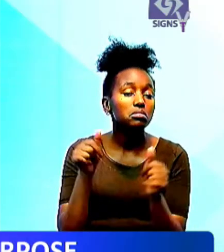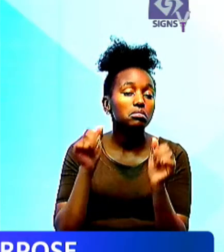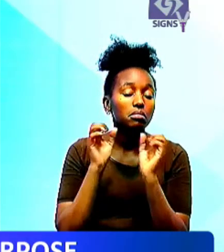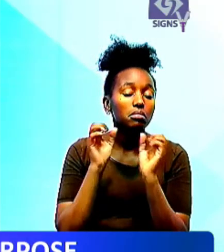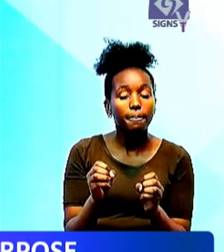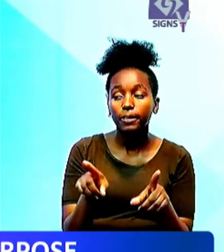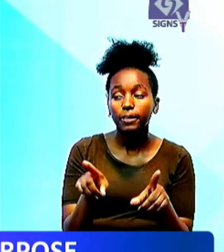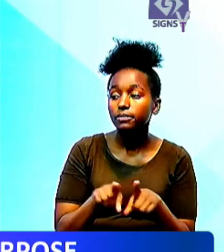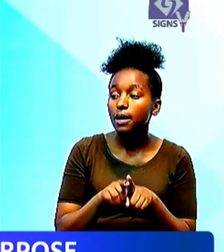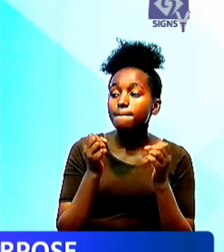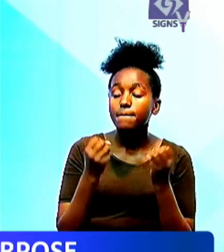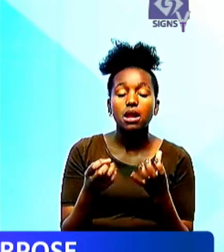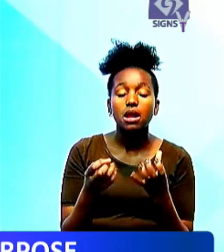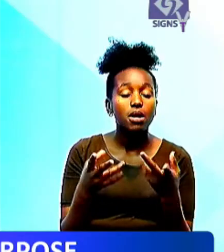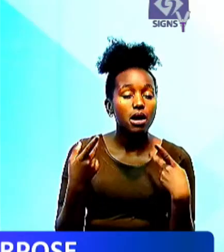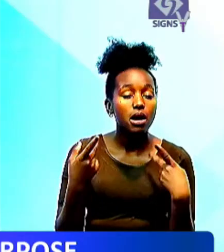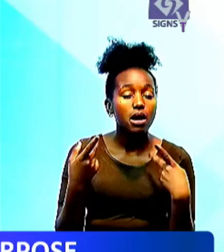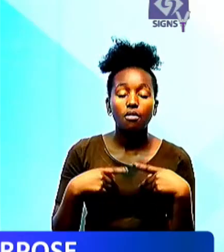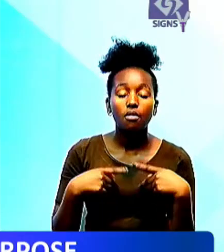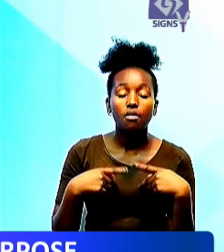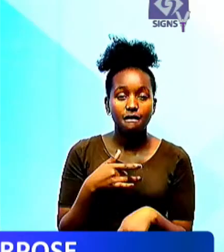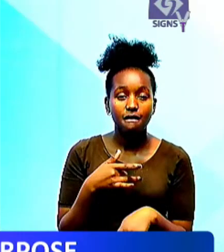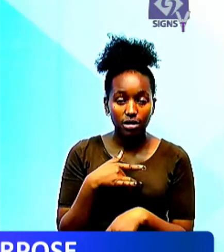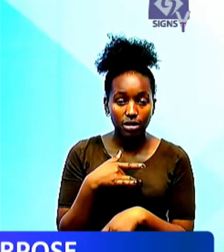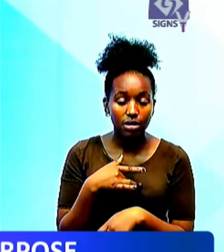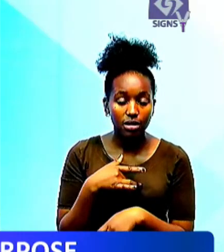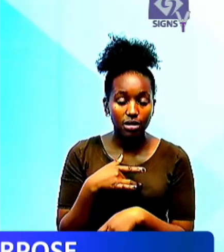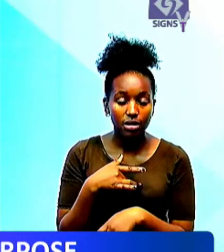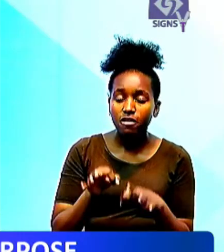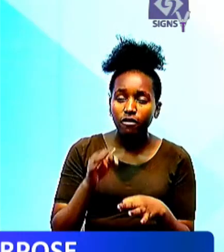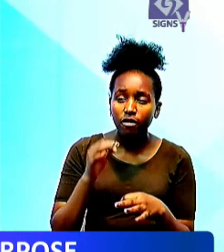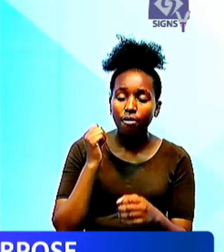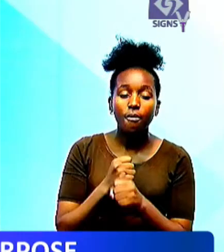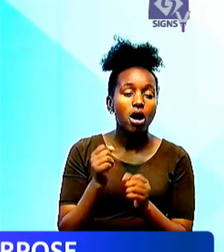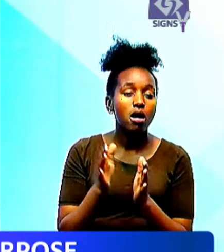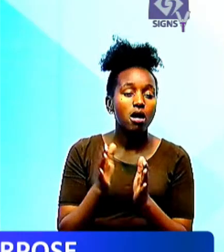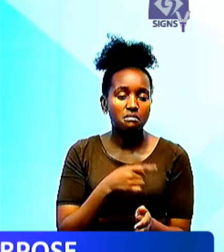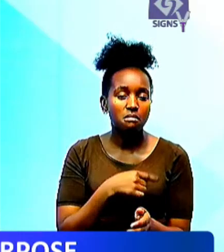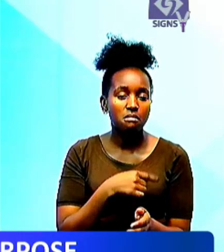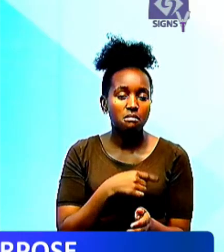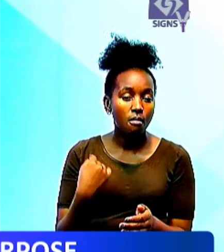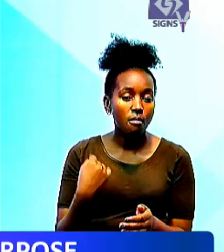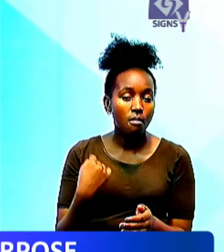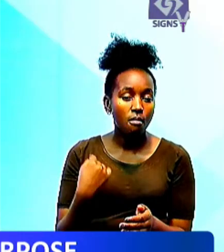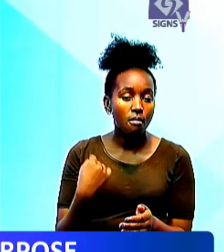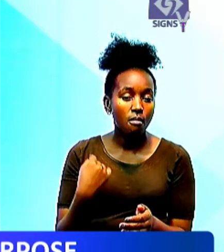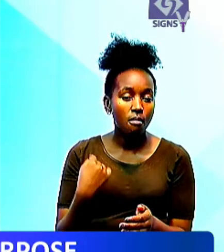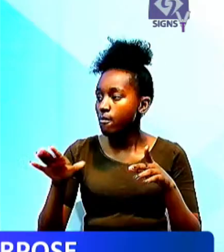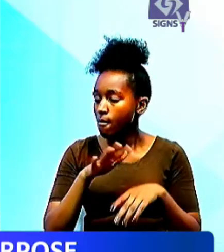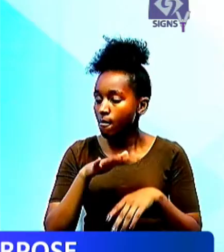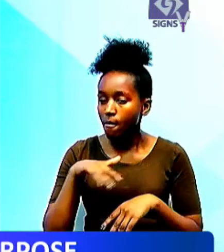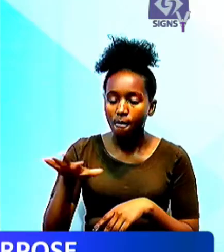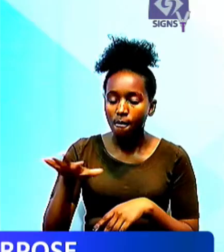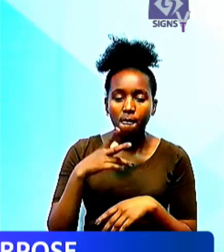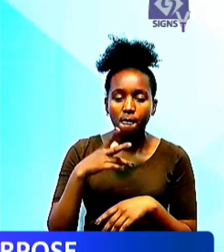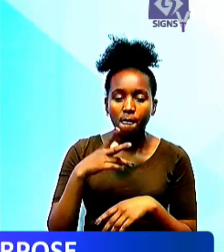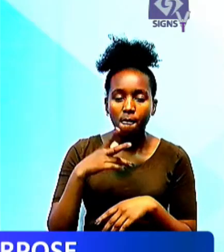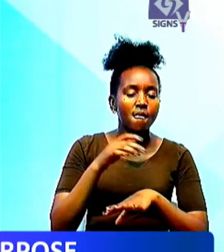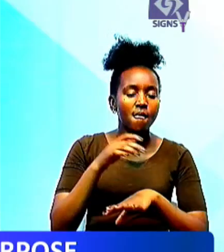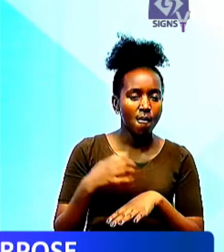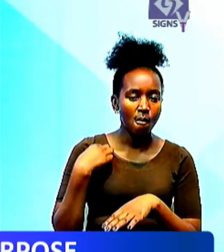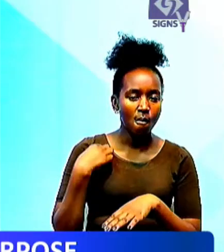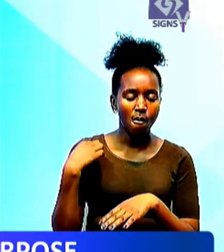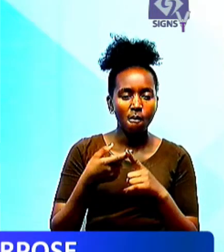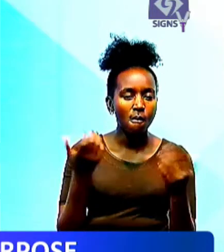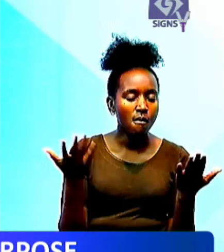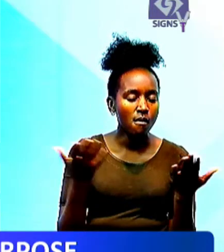when people, how much are we importing machineries? We are in China. The people in the business, they tell you they are bringing their clothes from Turkey. Phones, they need the